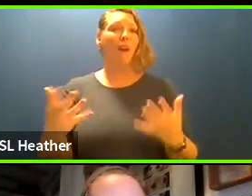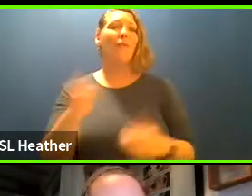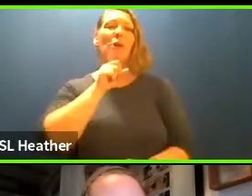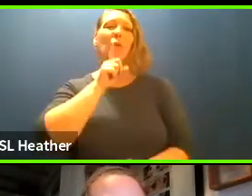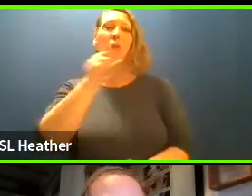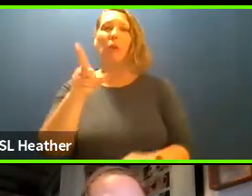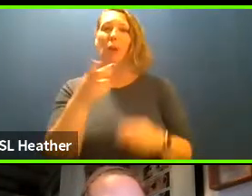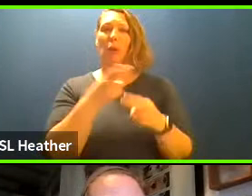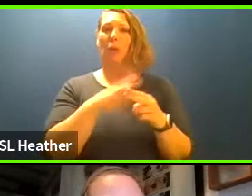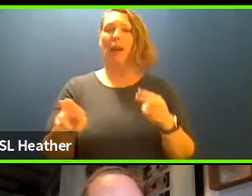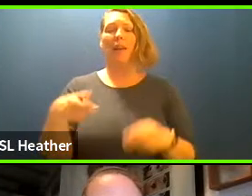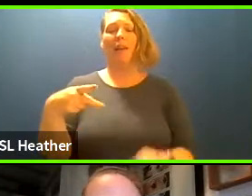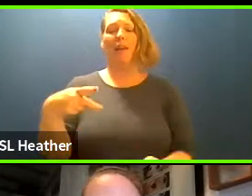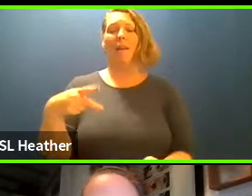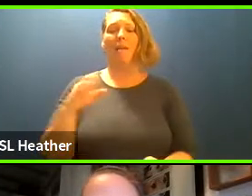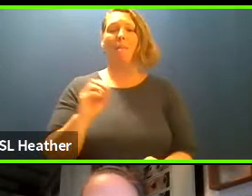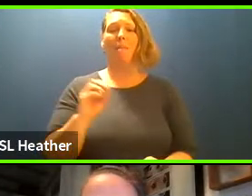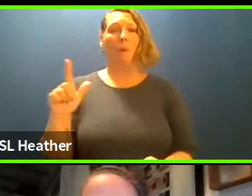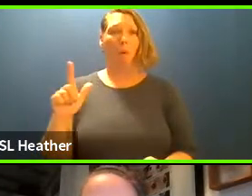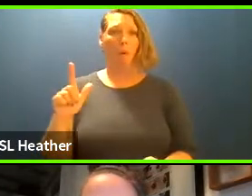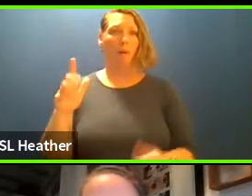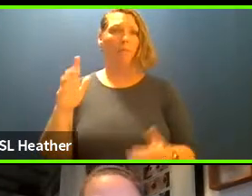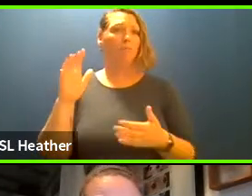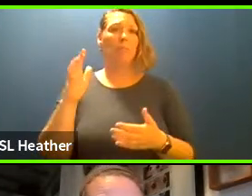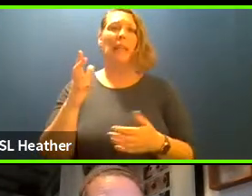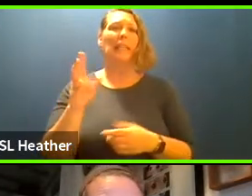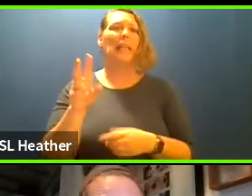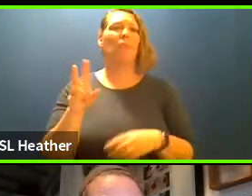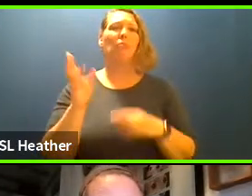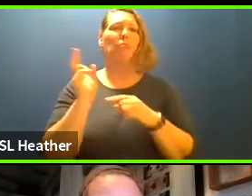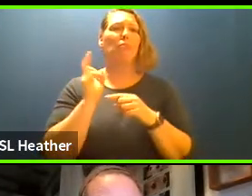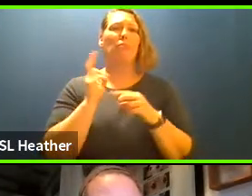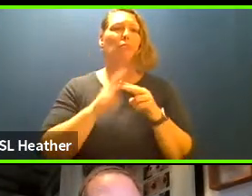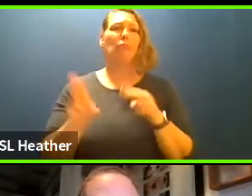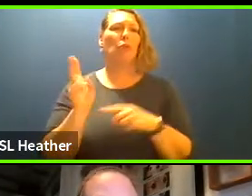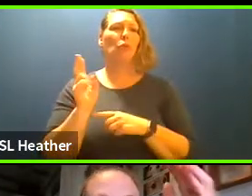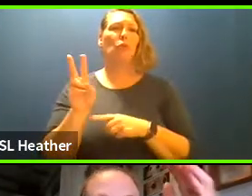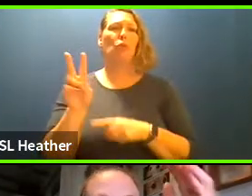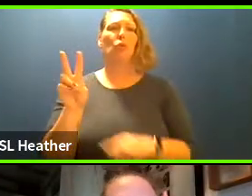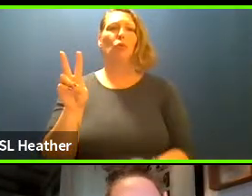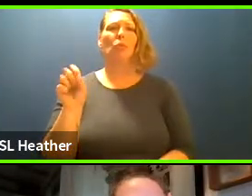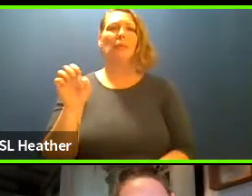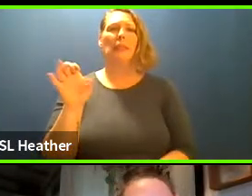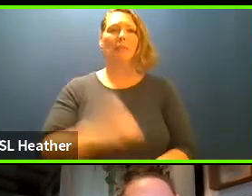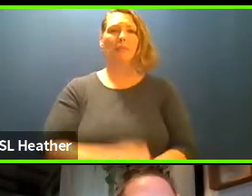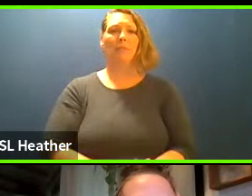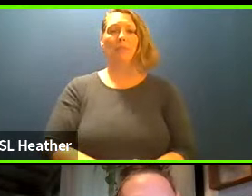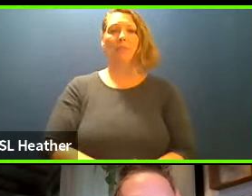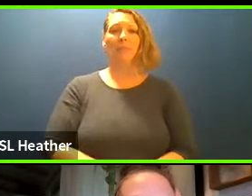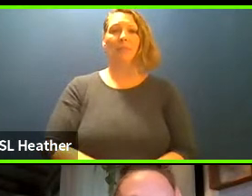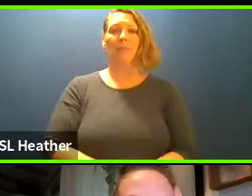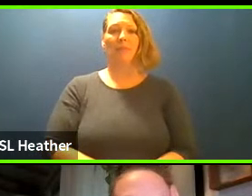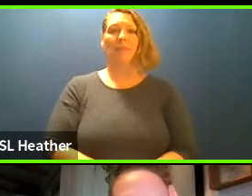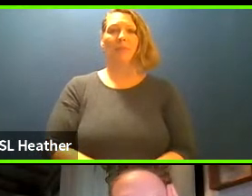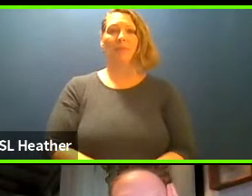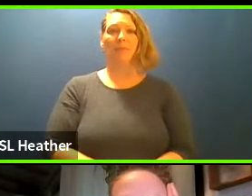quick poll that will take 2 seconds. So Brent, 2 seconds.